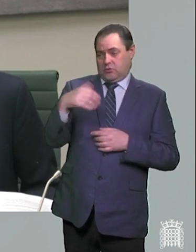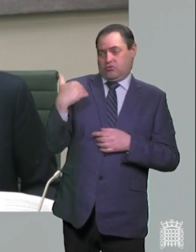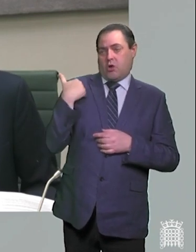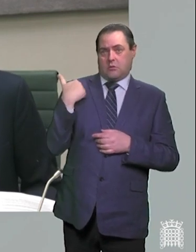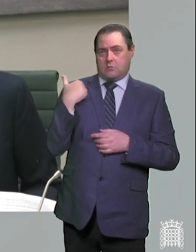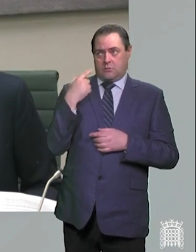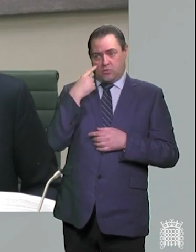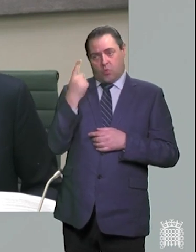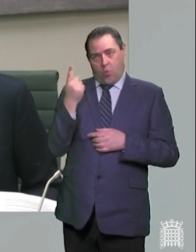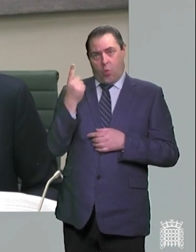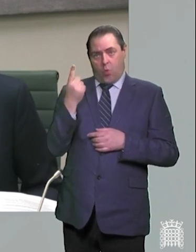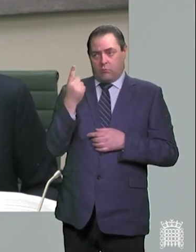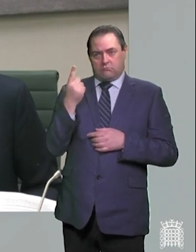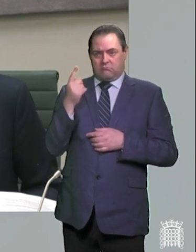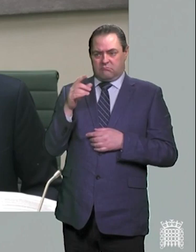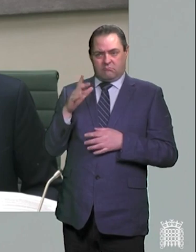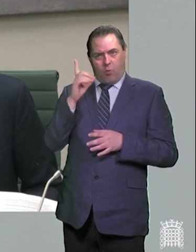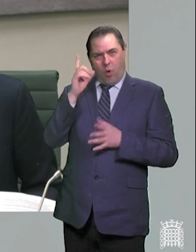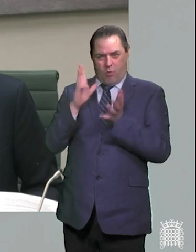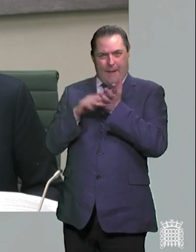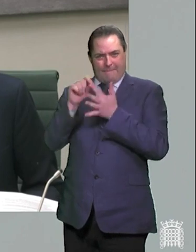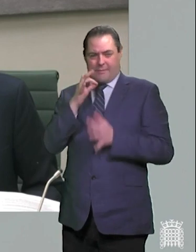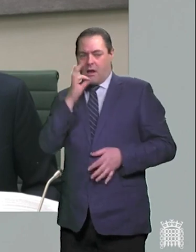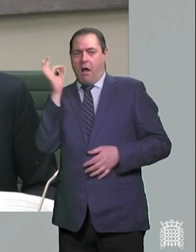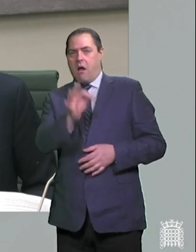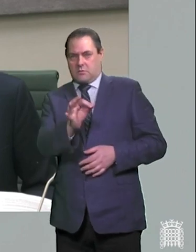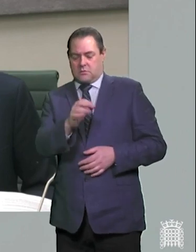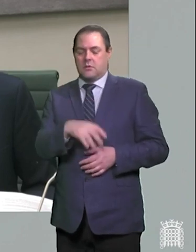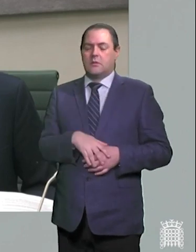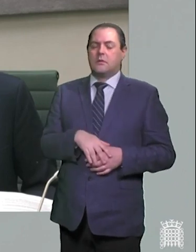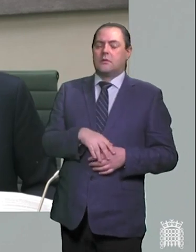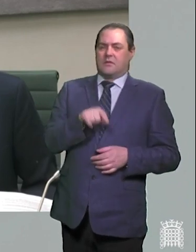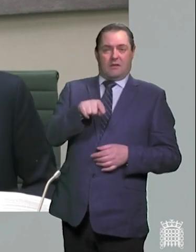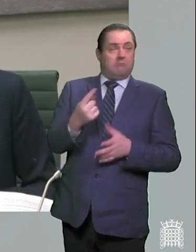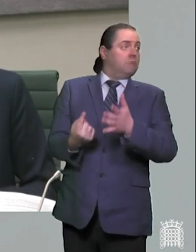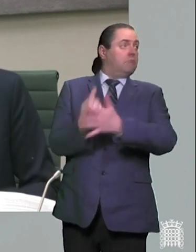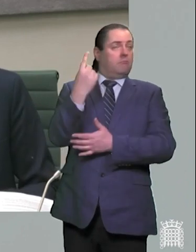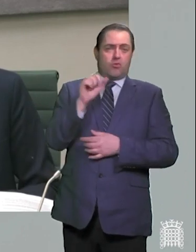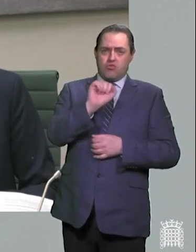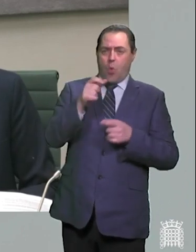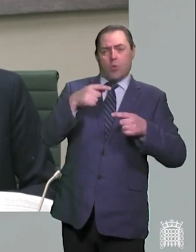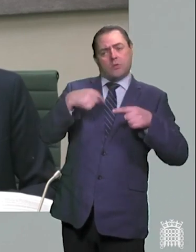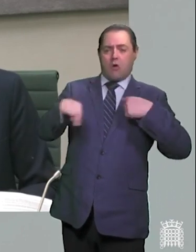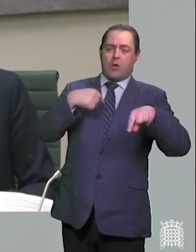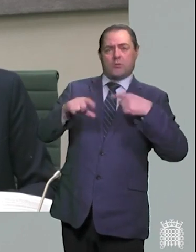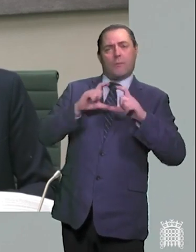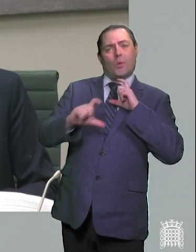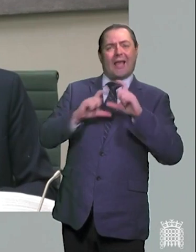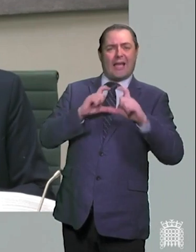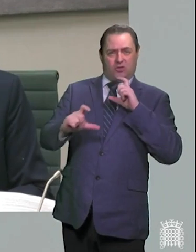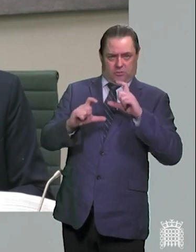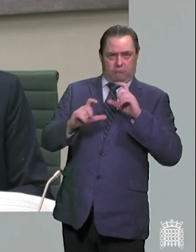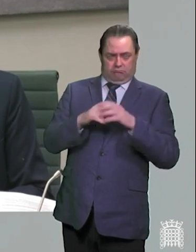just asking about on the film earlier, there was an impromptu leaving gathering for your then Director of Communications, Lee